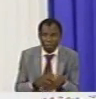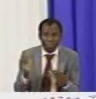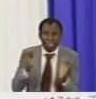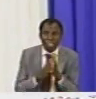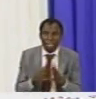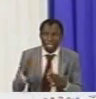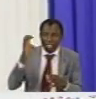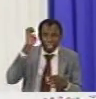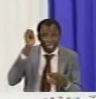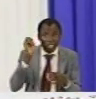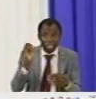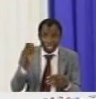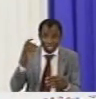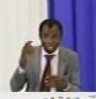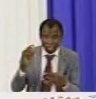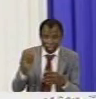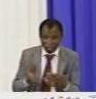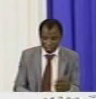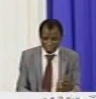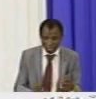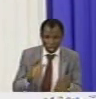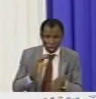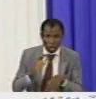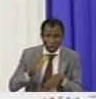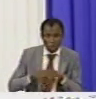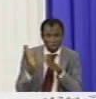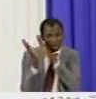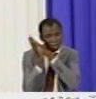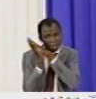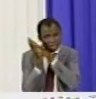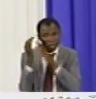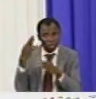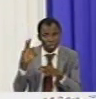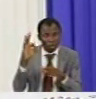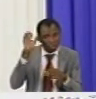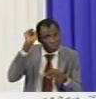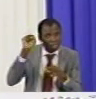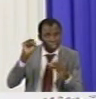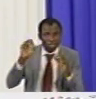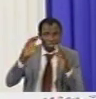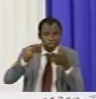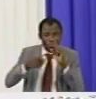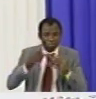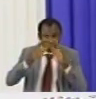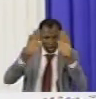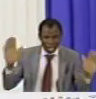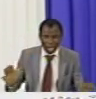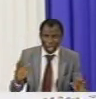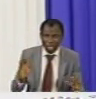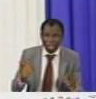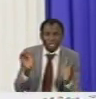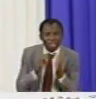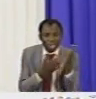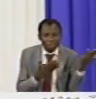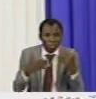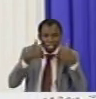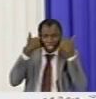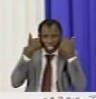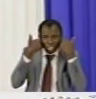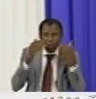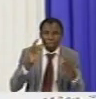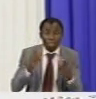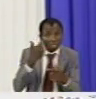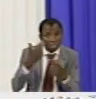I bedwet there. So it caused shame. So during the Enugu Crusade, I was